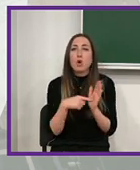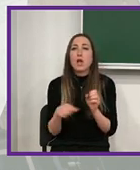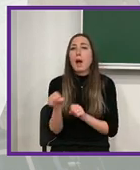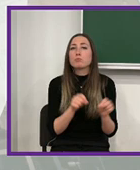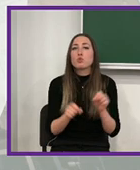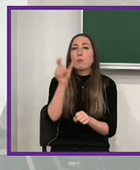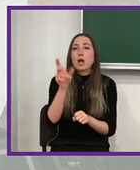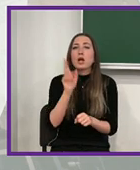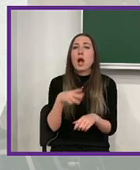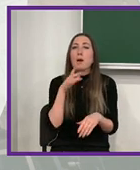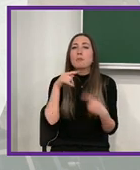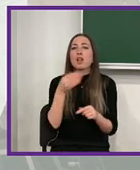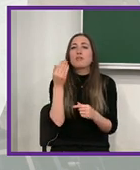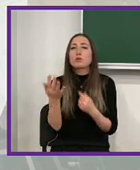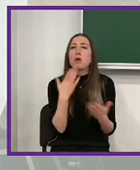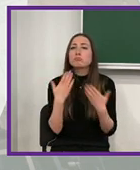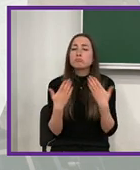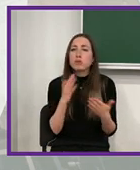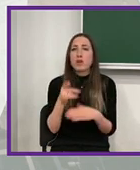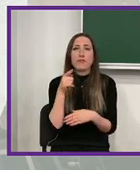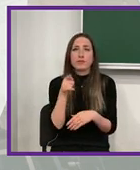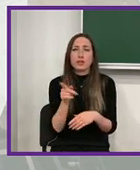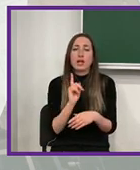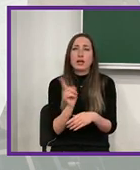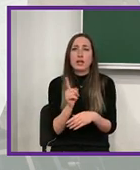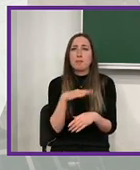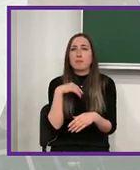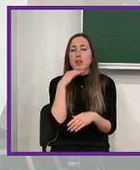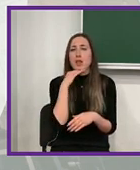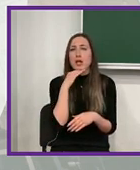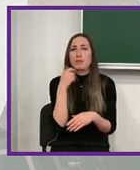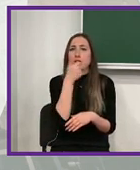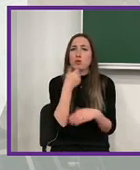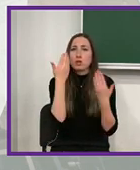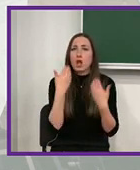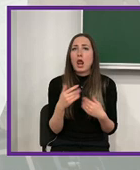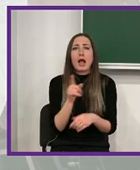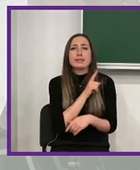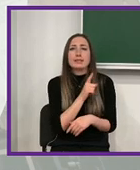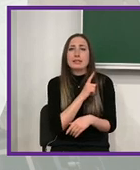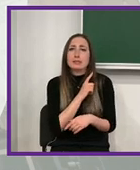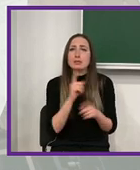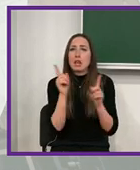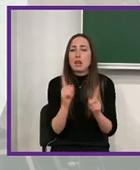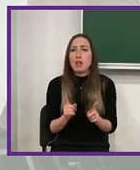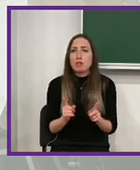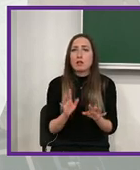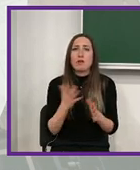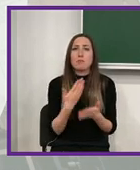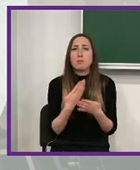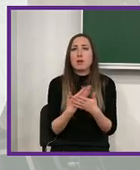sufficient, adequate personal protection to prevent from getting exposed to different